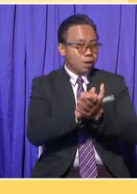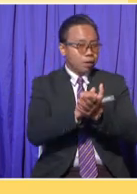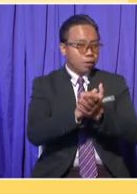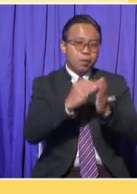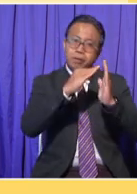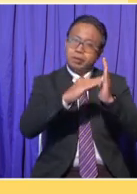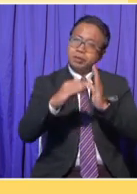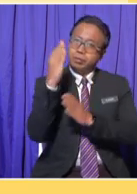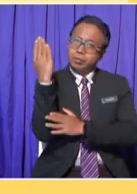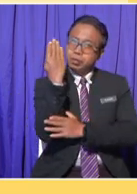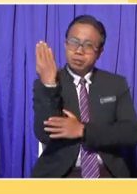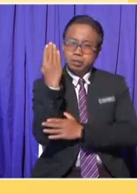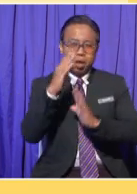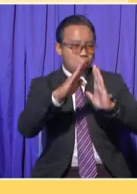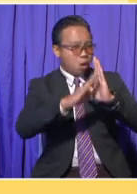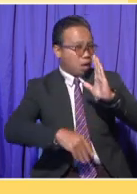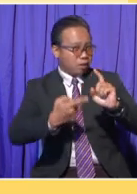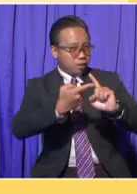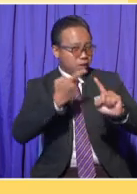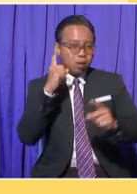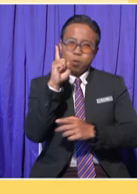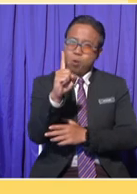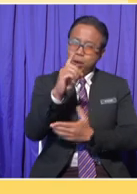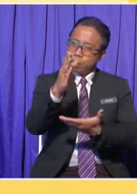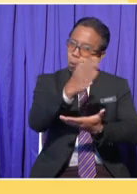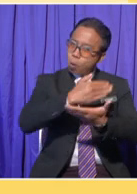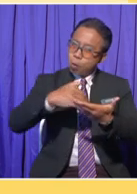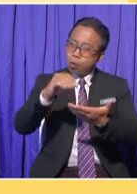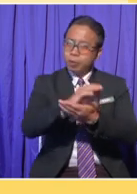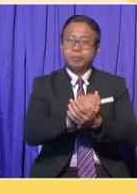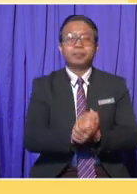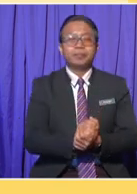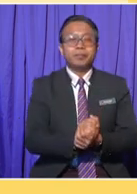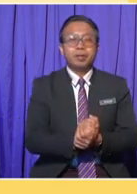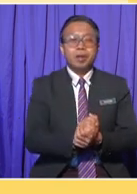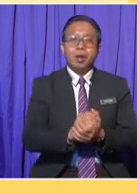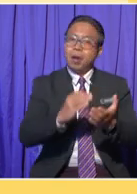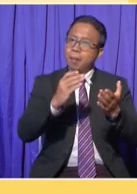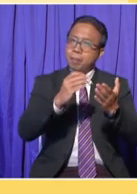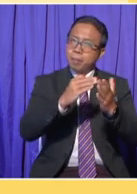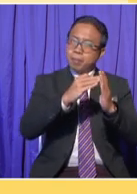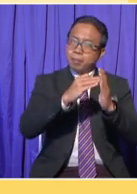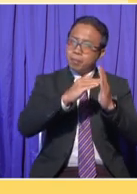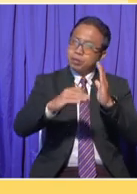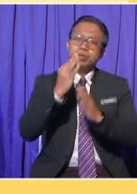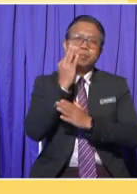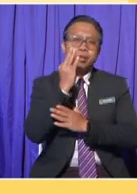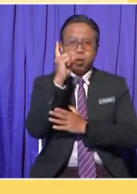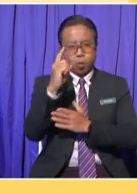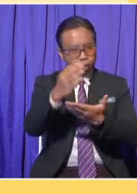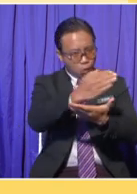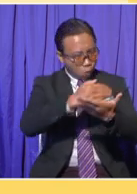proper fractions are less than one whole. Improper fraction is one